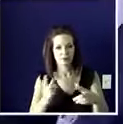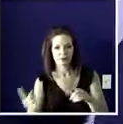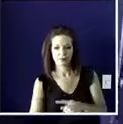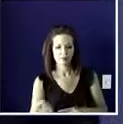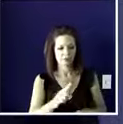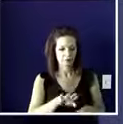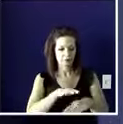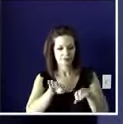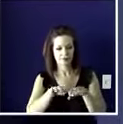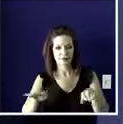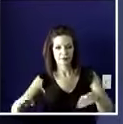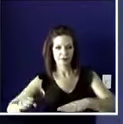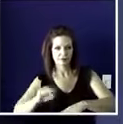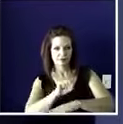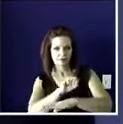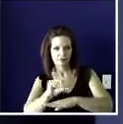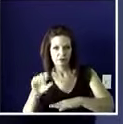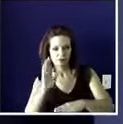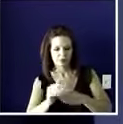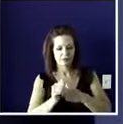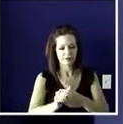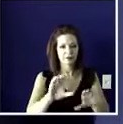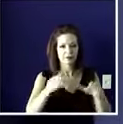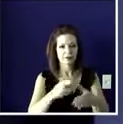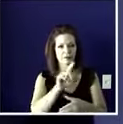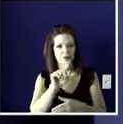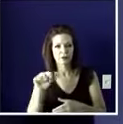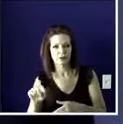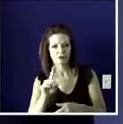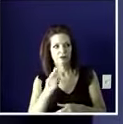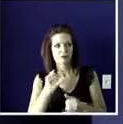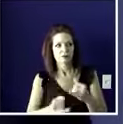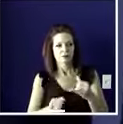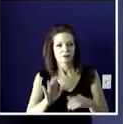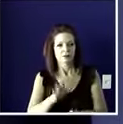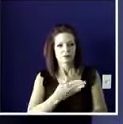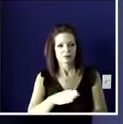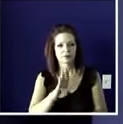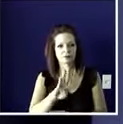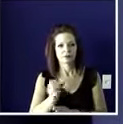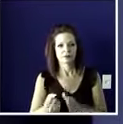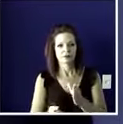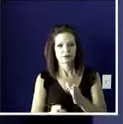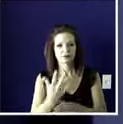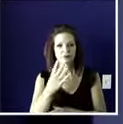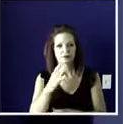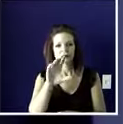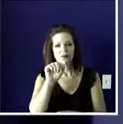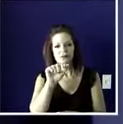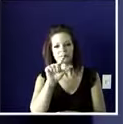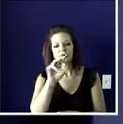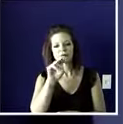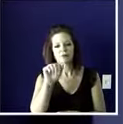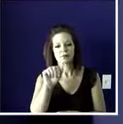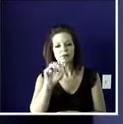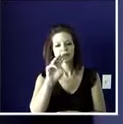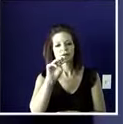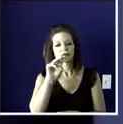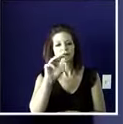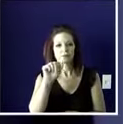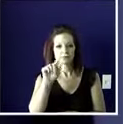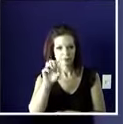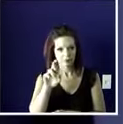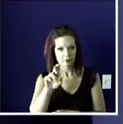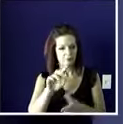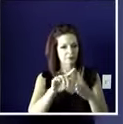stage that will, she will lead the class of 2020 in one final singing of the Blue Springs South alma mater. Before we begin